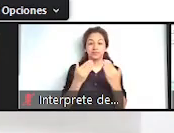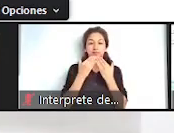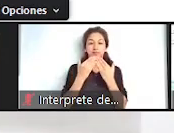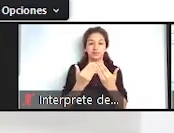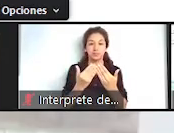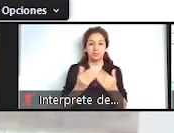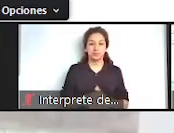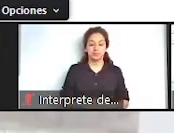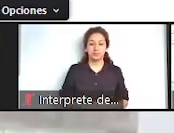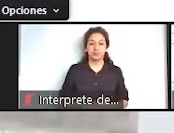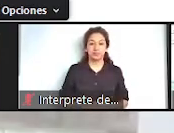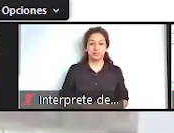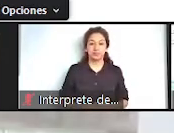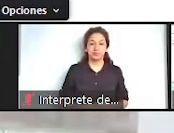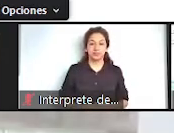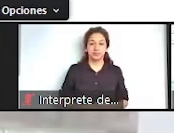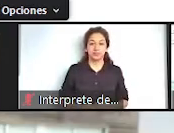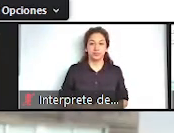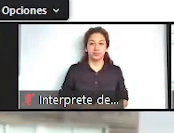you very much